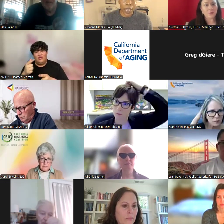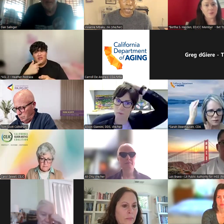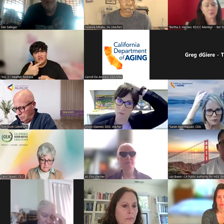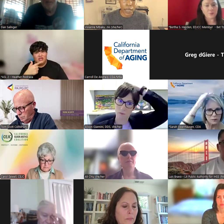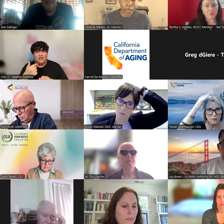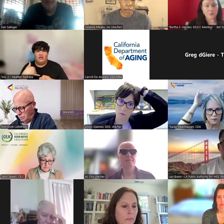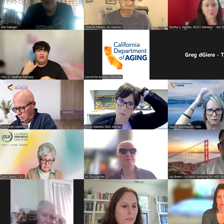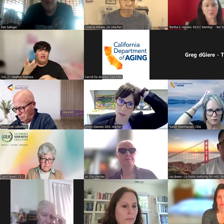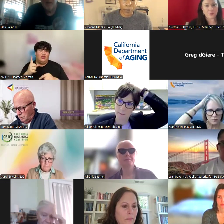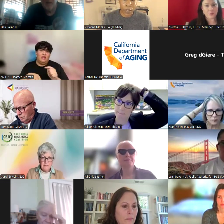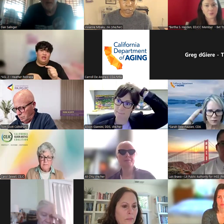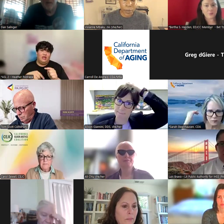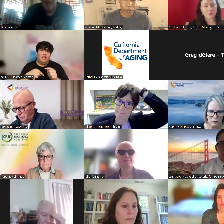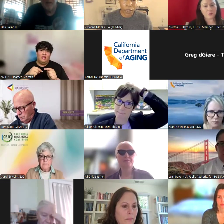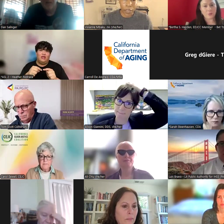we can't